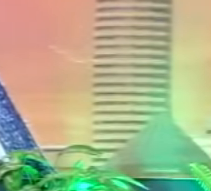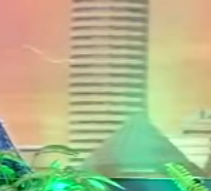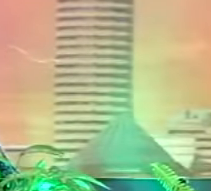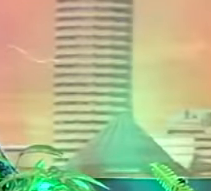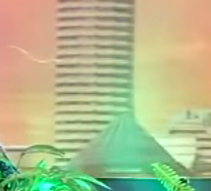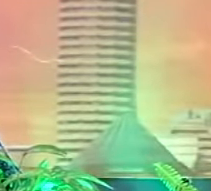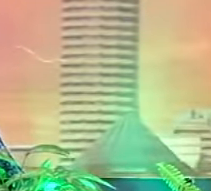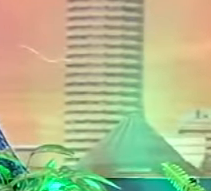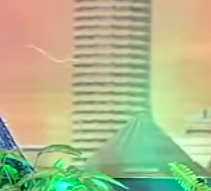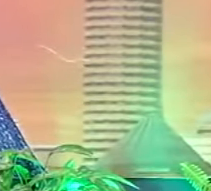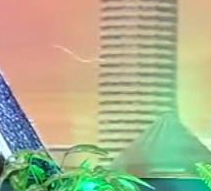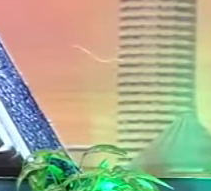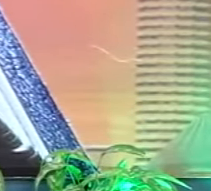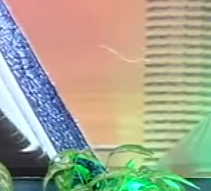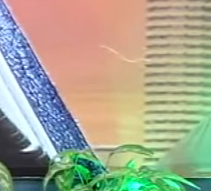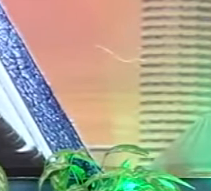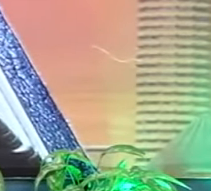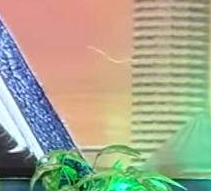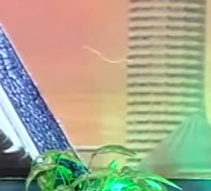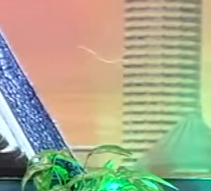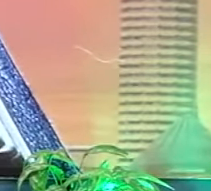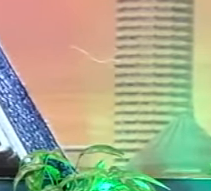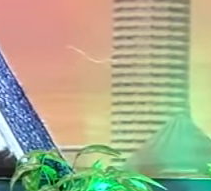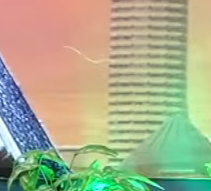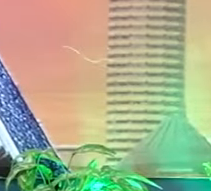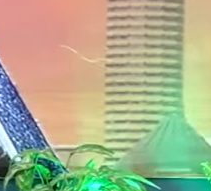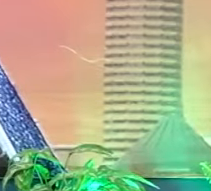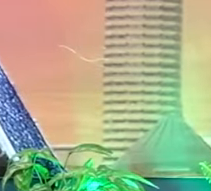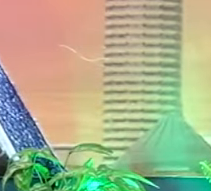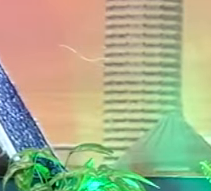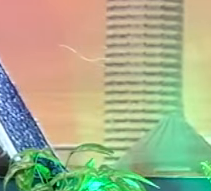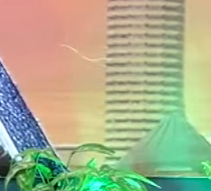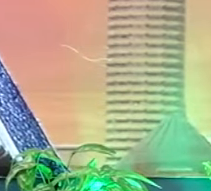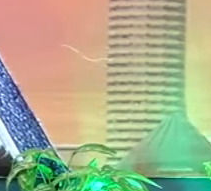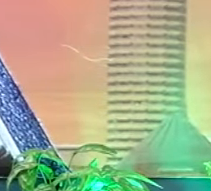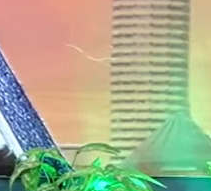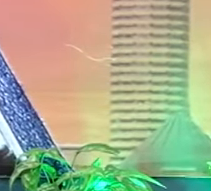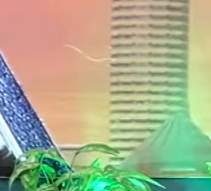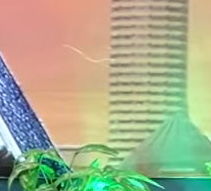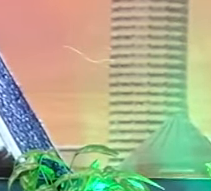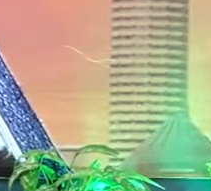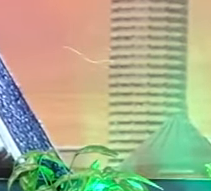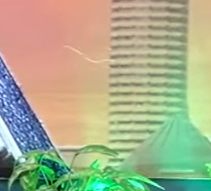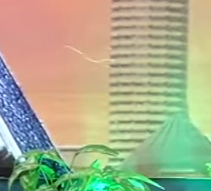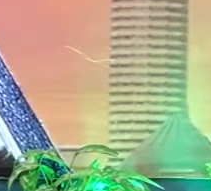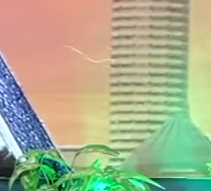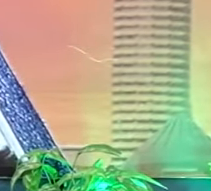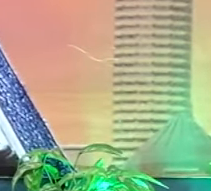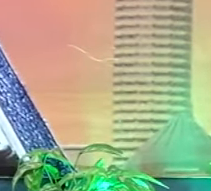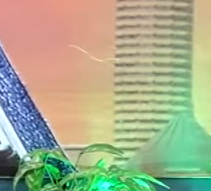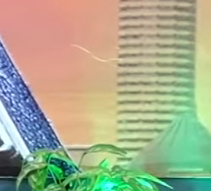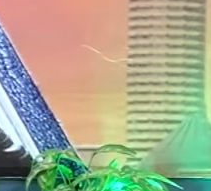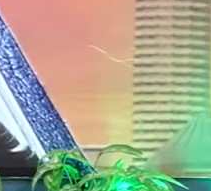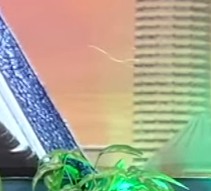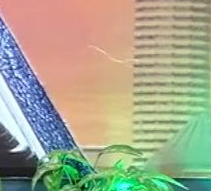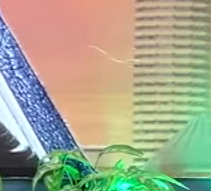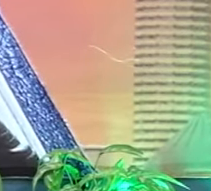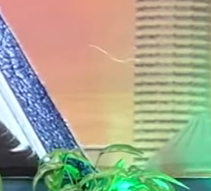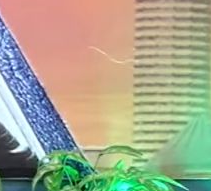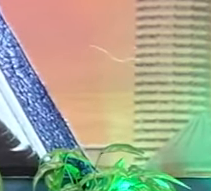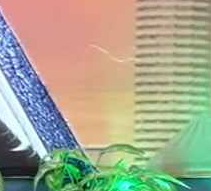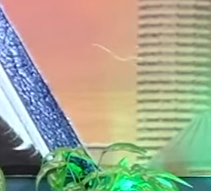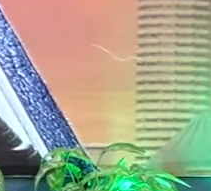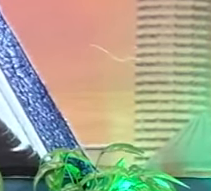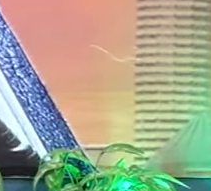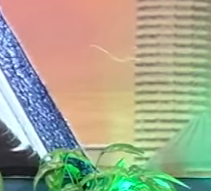aloud. Is that what it says? I am seeking that blessing. That's why I'm reading. Huh? I'm rather selfish. He says, blessed